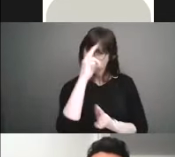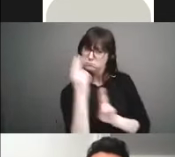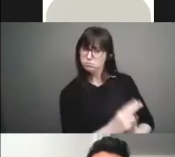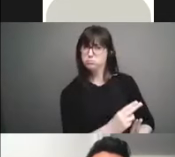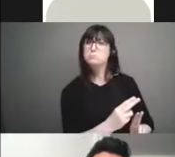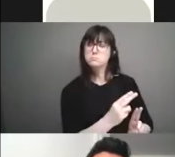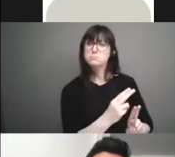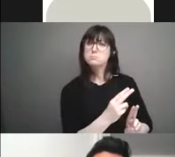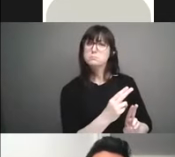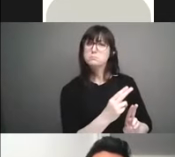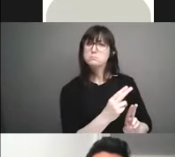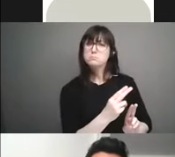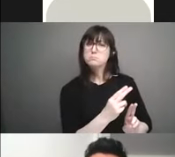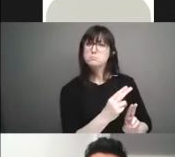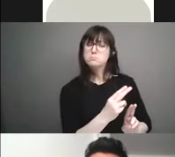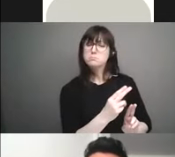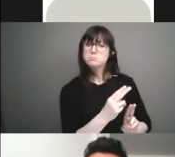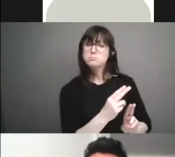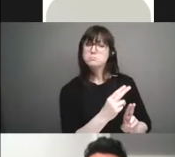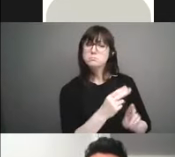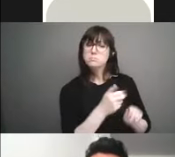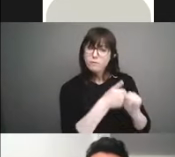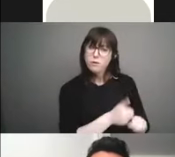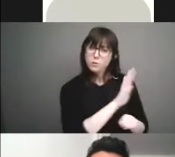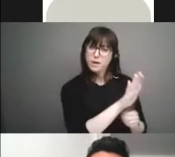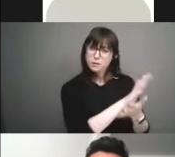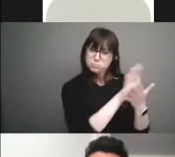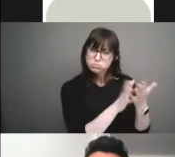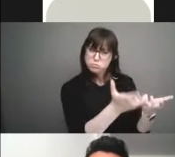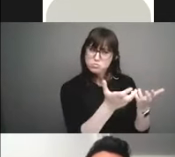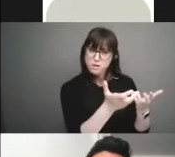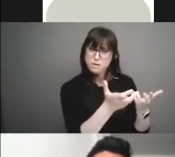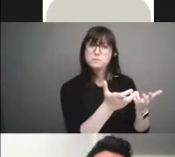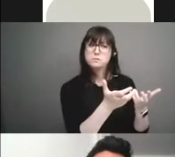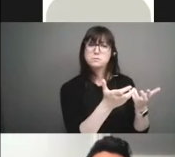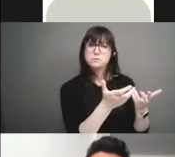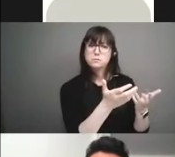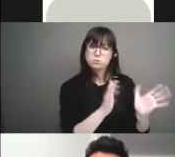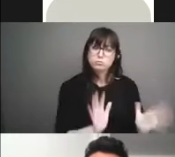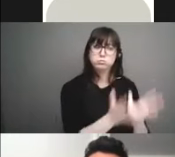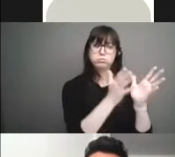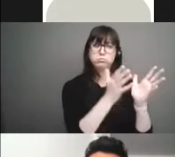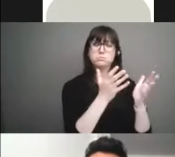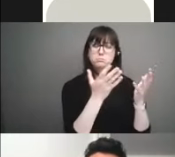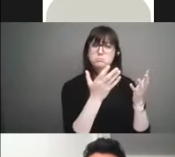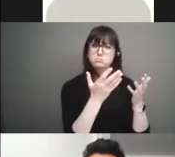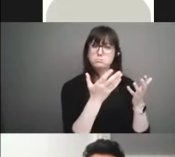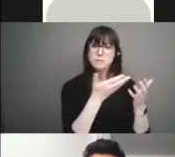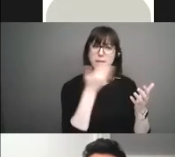that the attorneys are making are to advance the grantor's best interests.